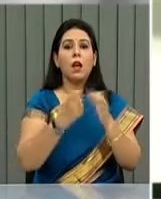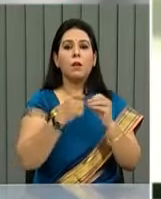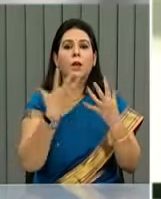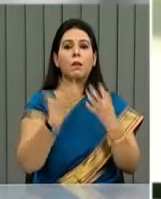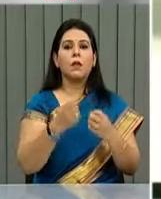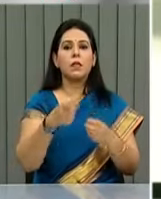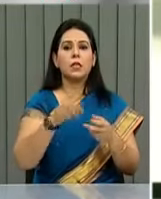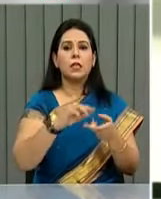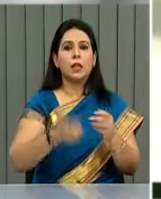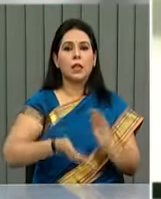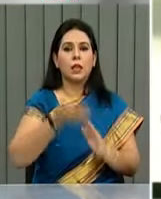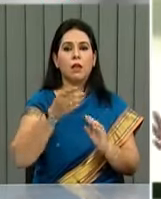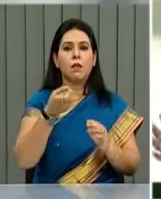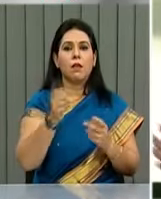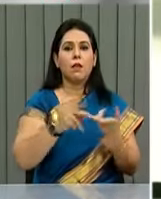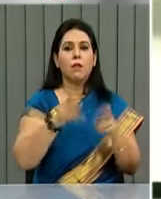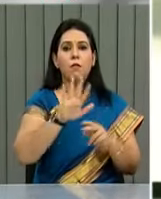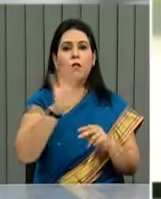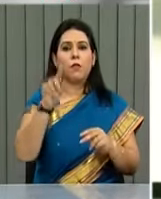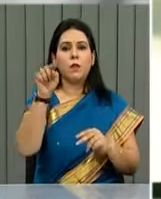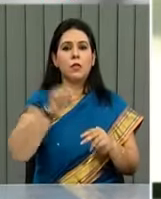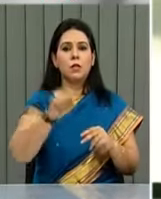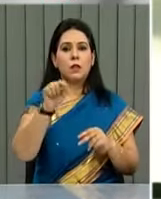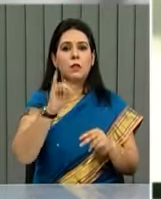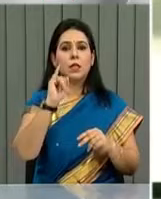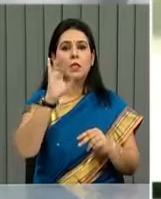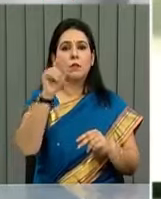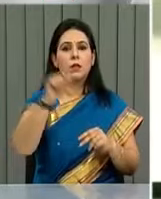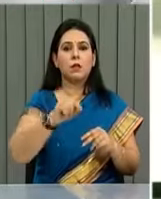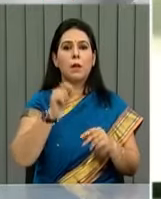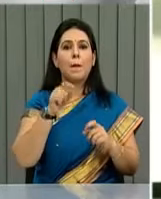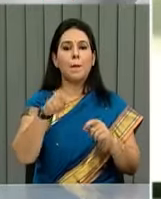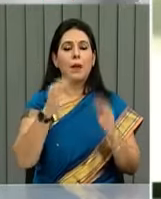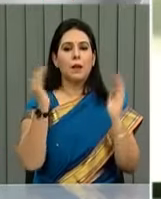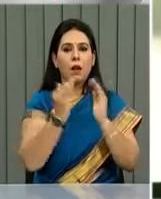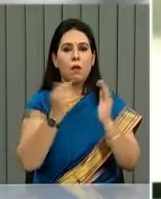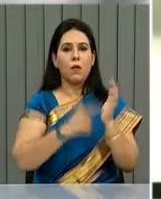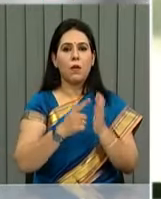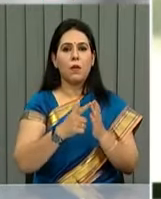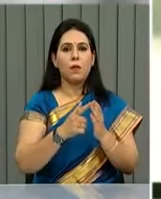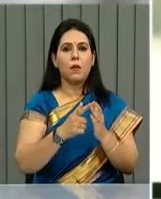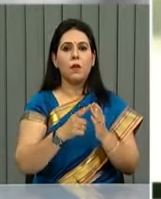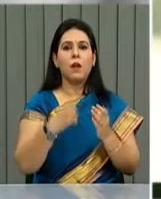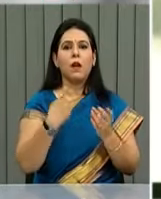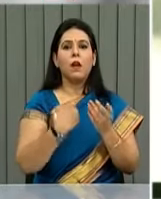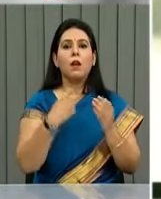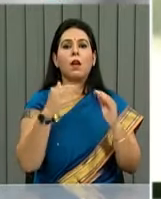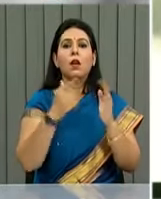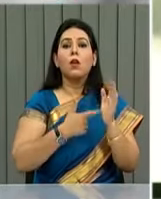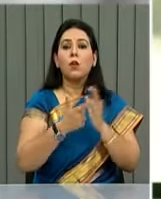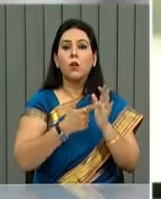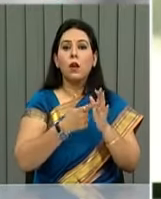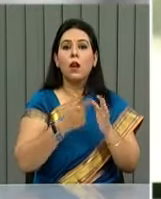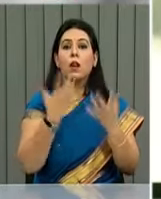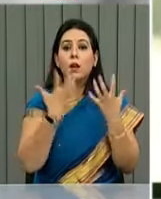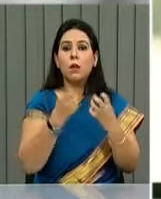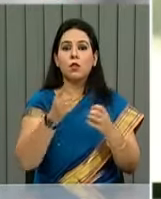I think the real challenge is, because 55%, 60% of the people are in villages, the rural demand has to